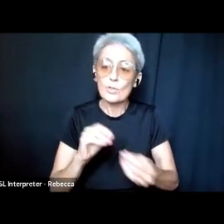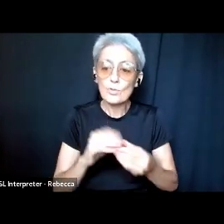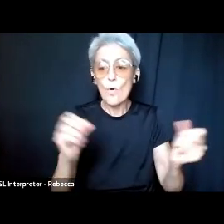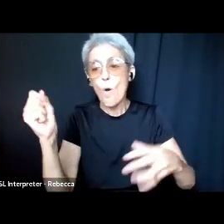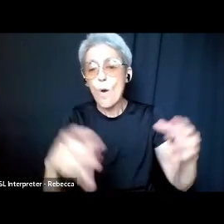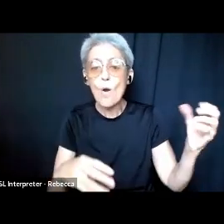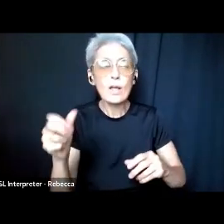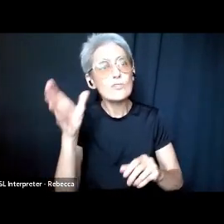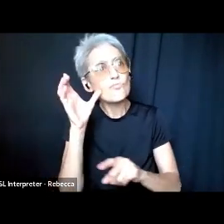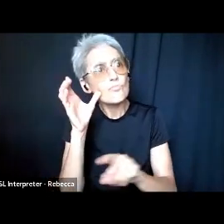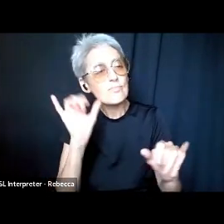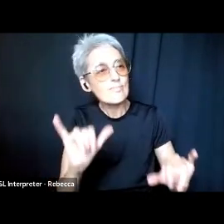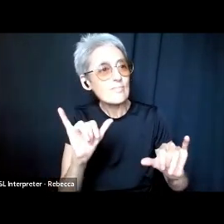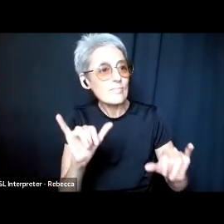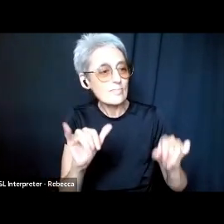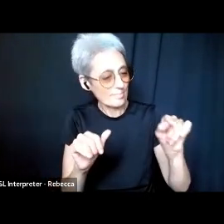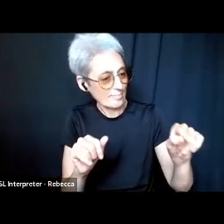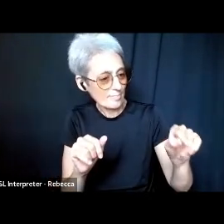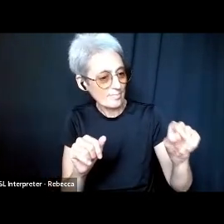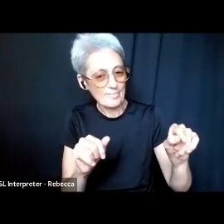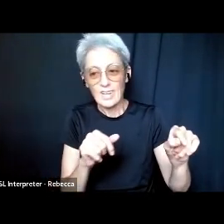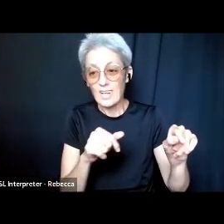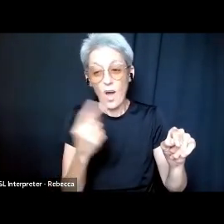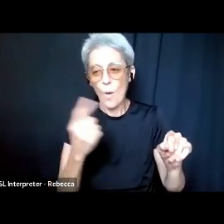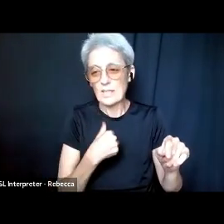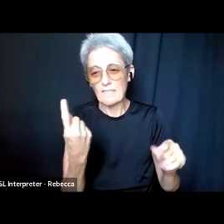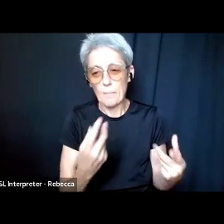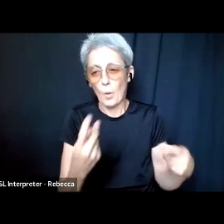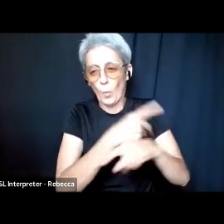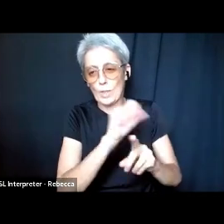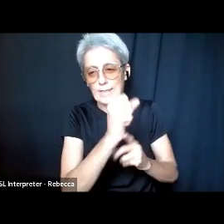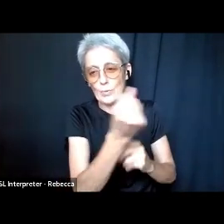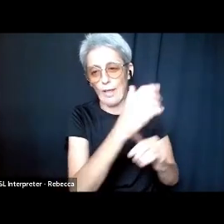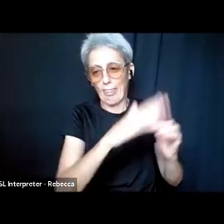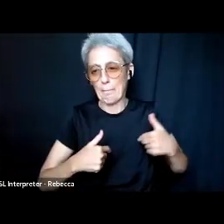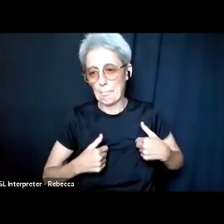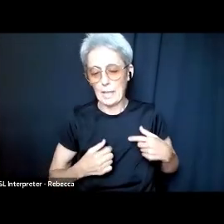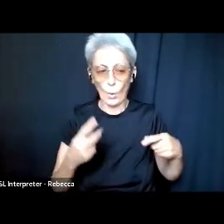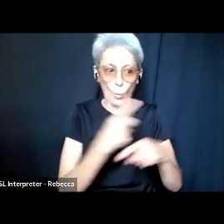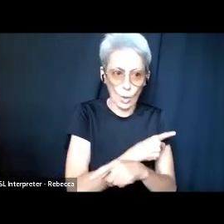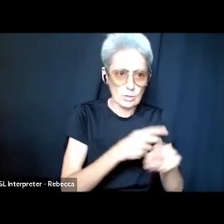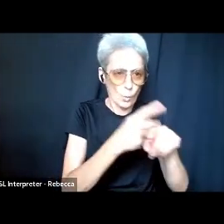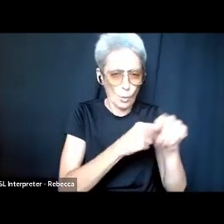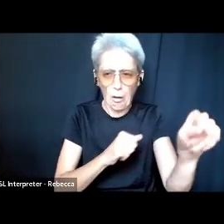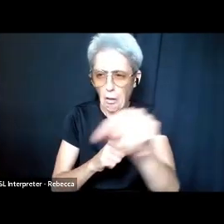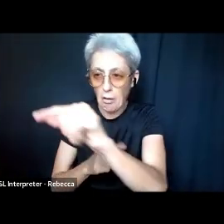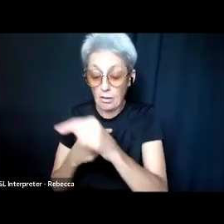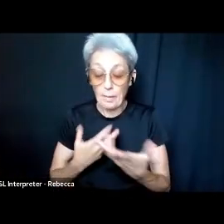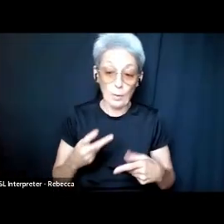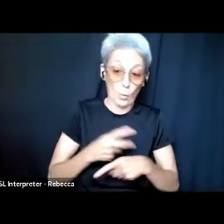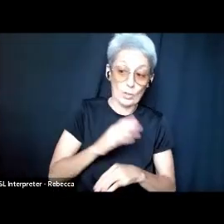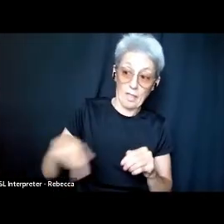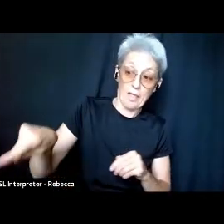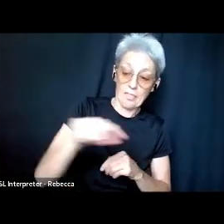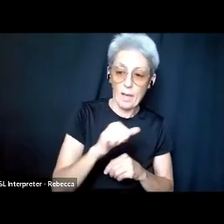who's in a little bit more dire situation than you, and always somebody who's doing a little bit better than